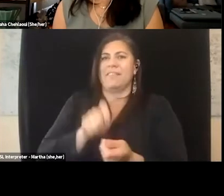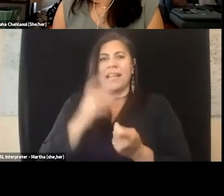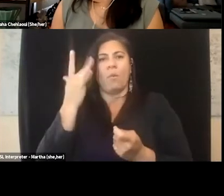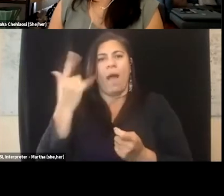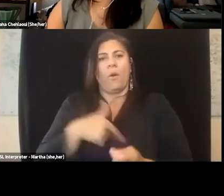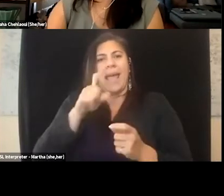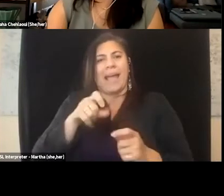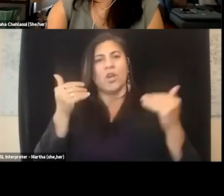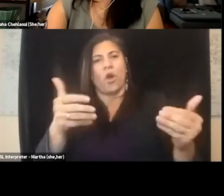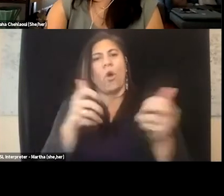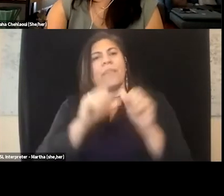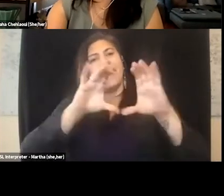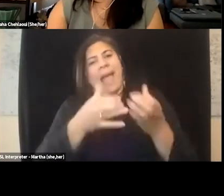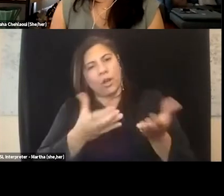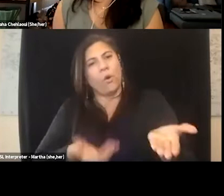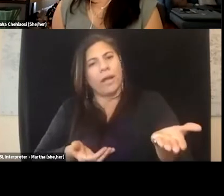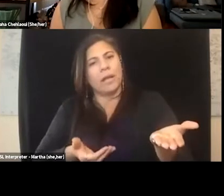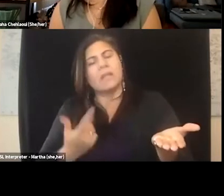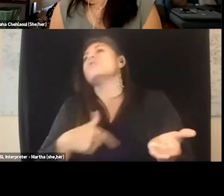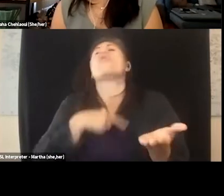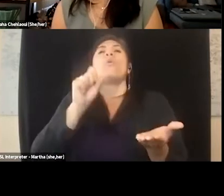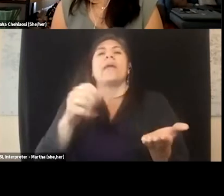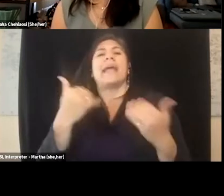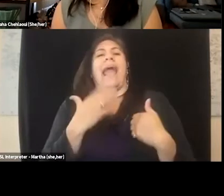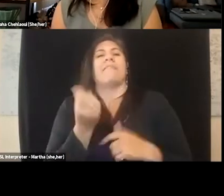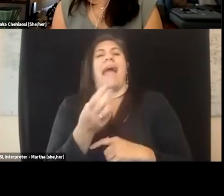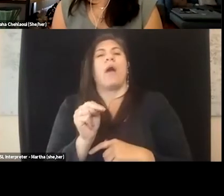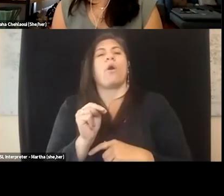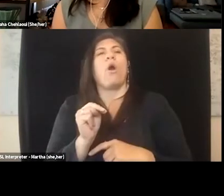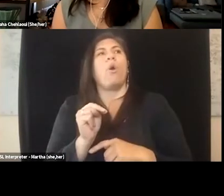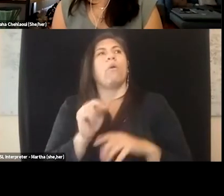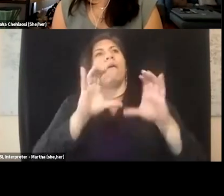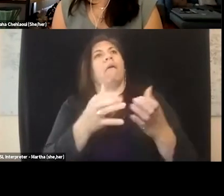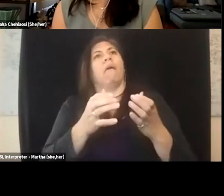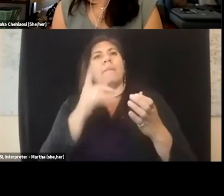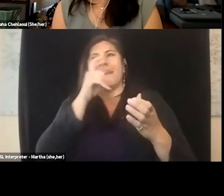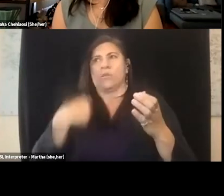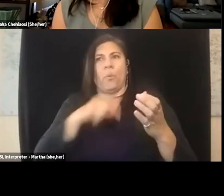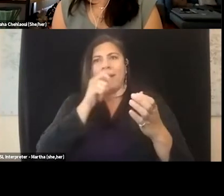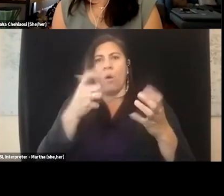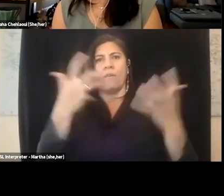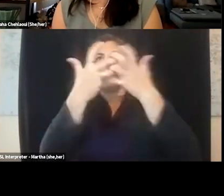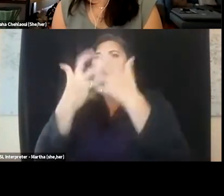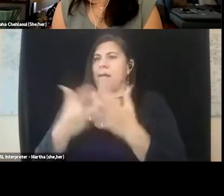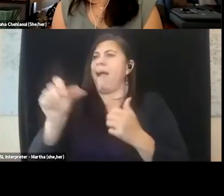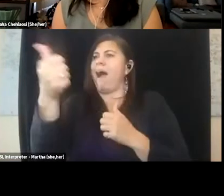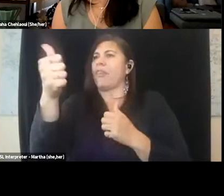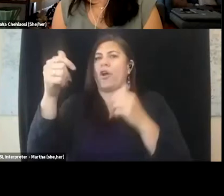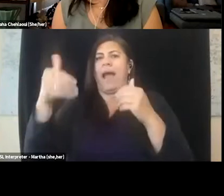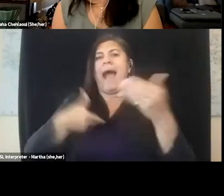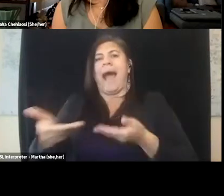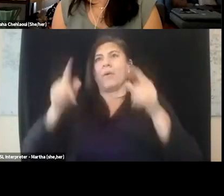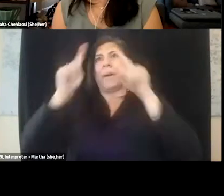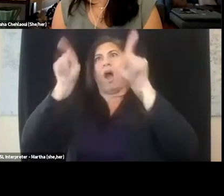with the category is so that we had our own lane, because we didn't fit into any of the hiring boxes. And in the United States and in